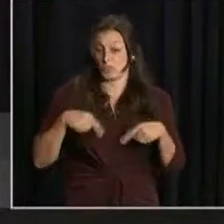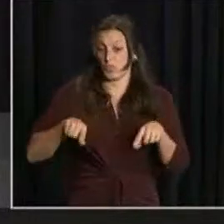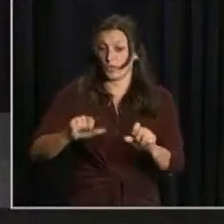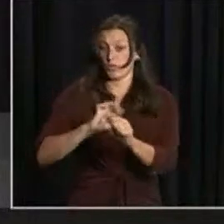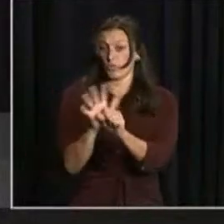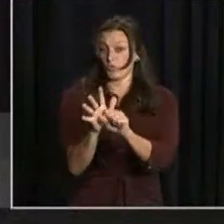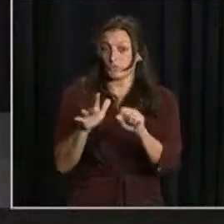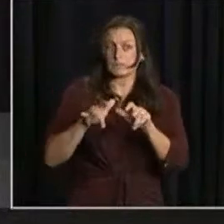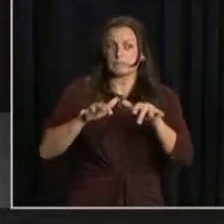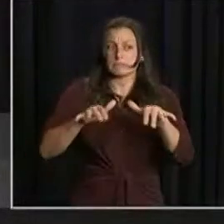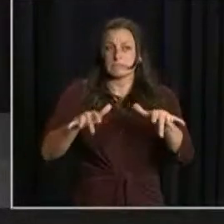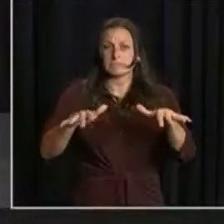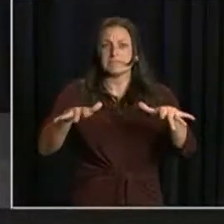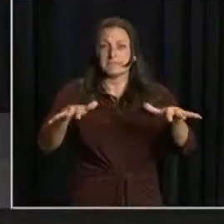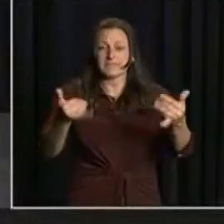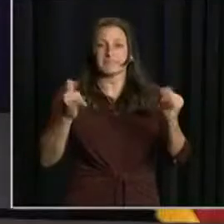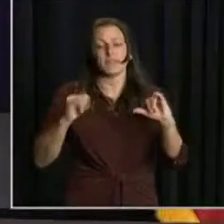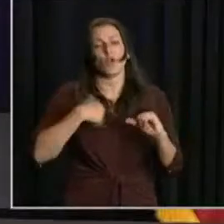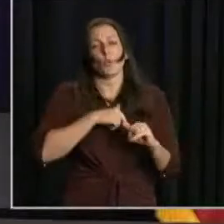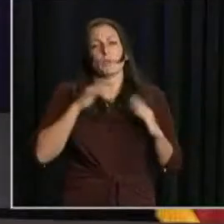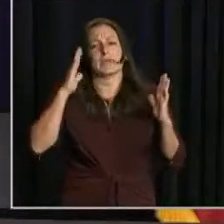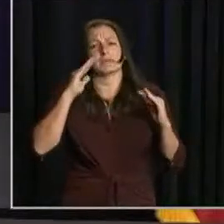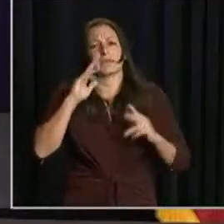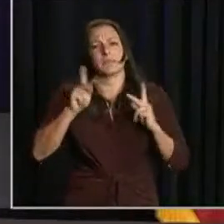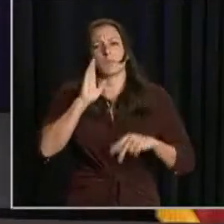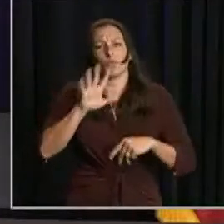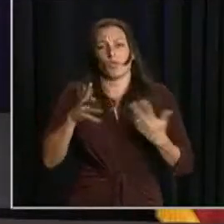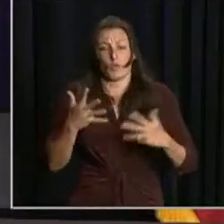lingers, we expect the breakthrough cases to